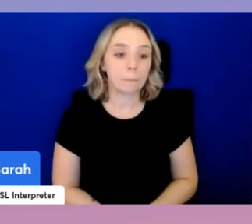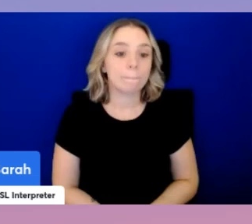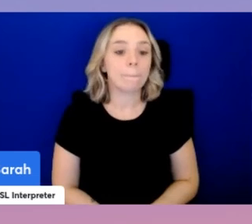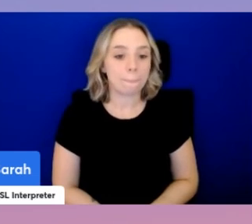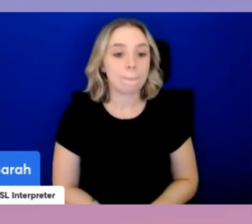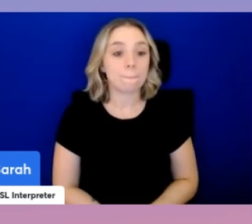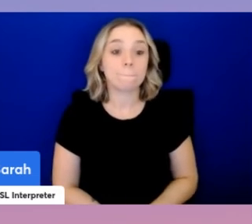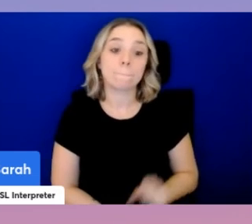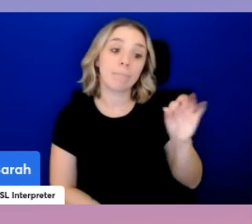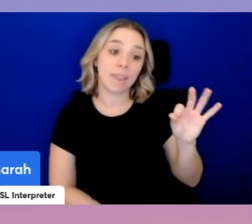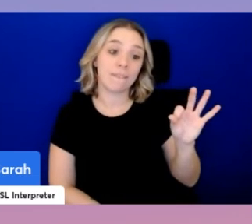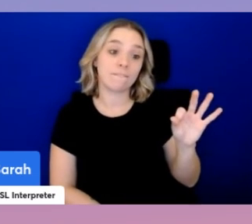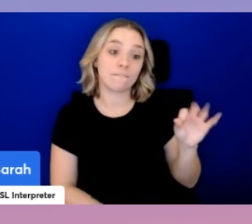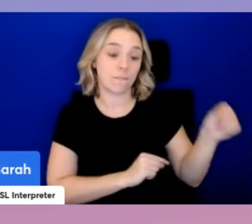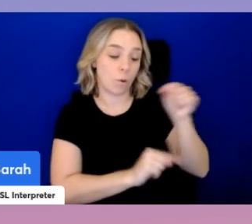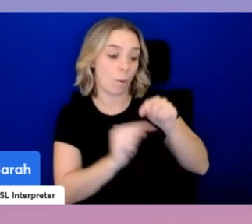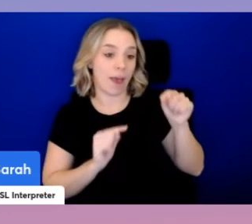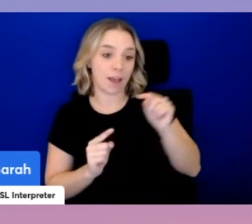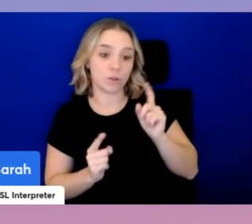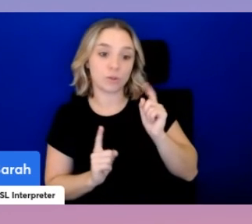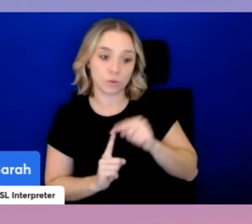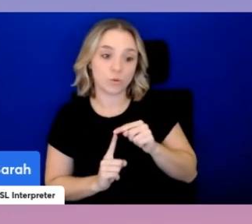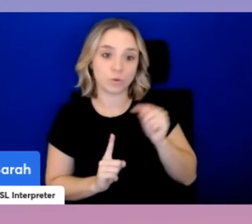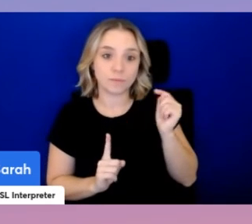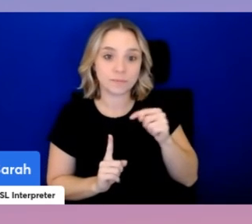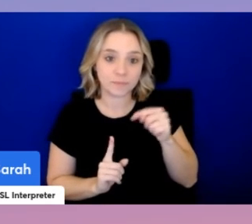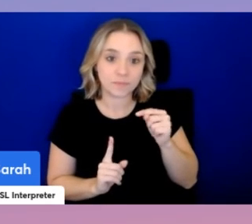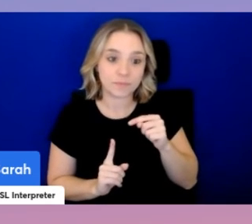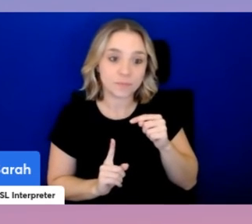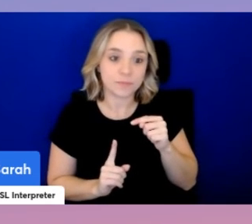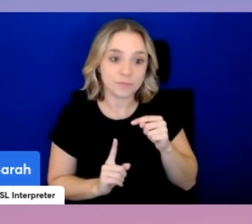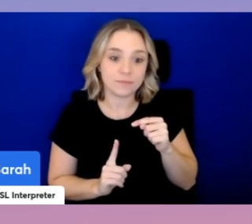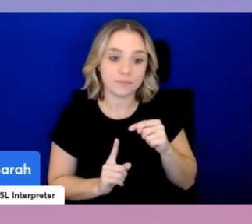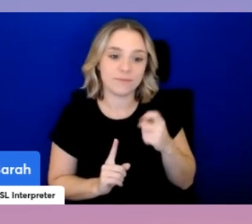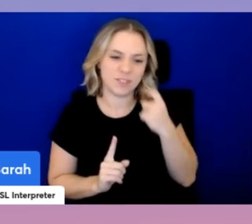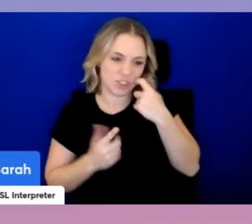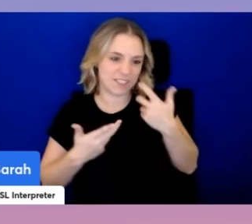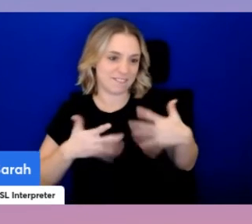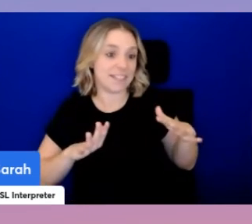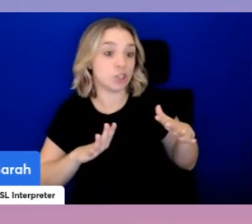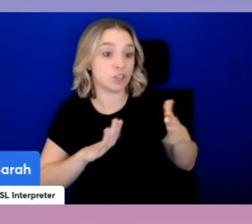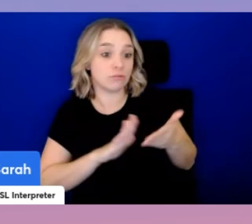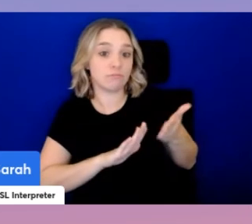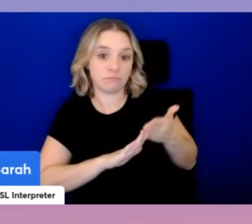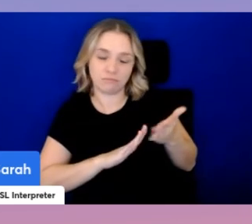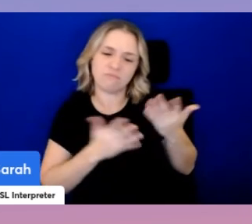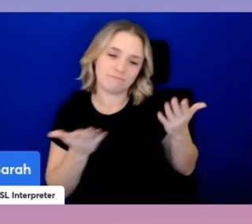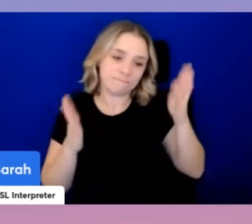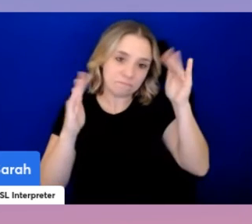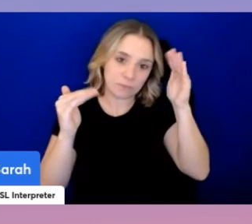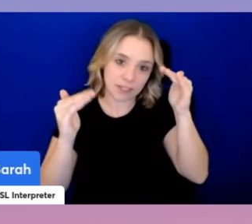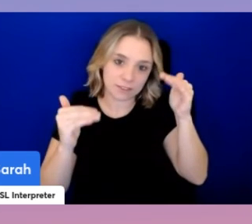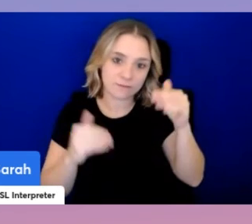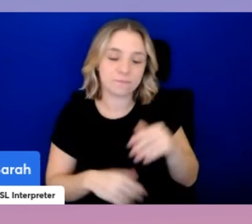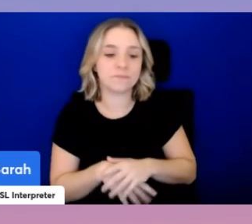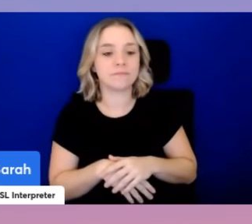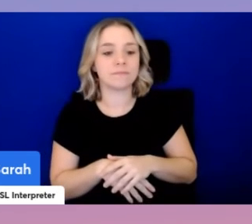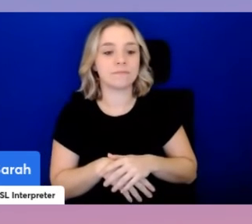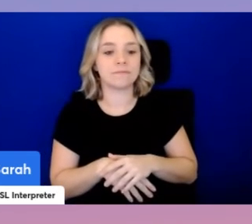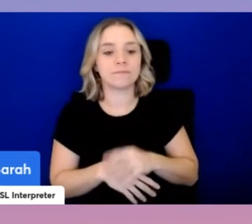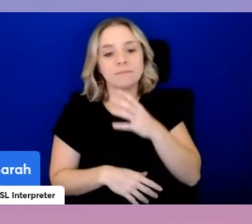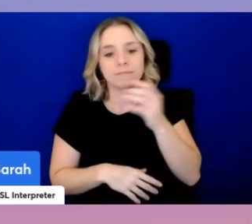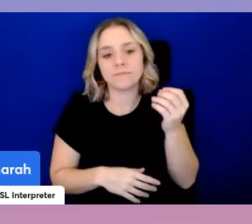And if you go back to the CLI, again, yeah, this finished, as you can expect. And the cool thing is that since we are using